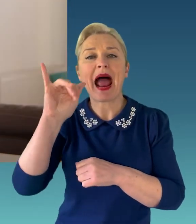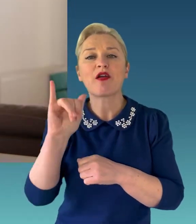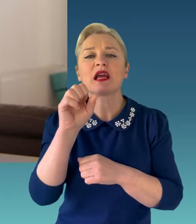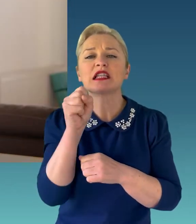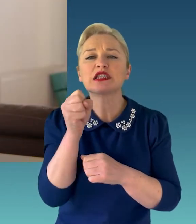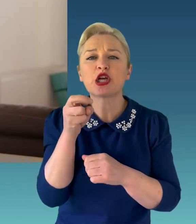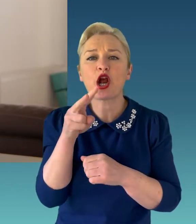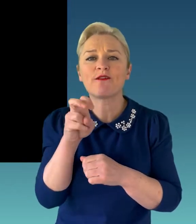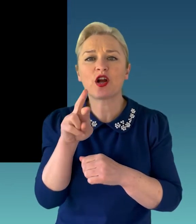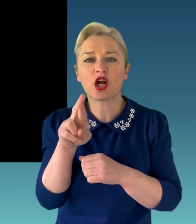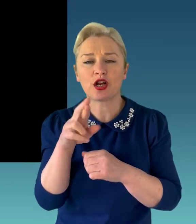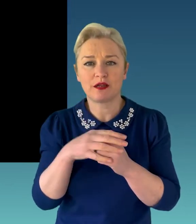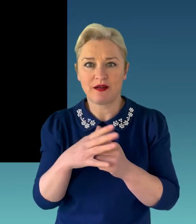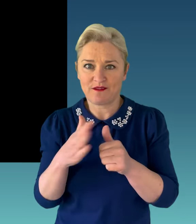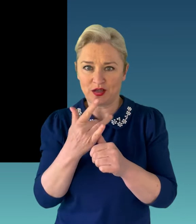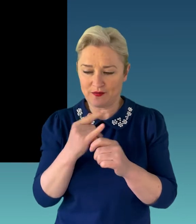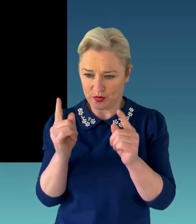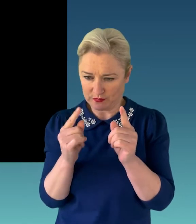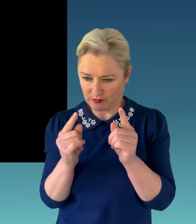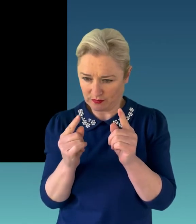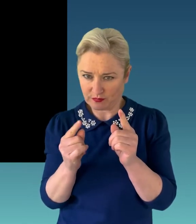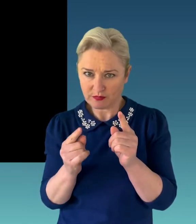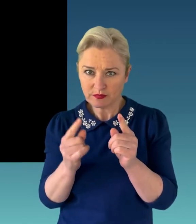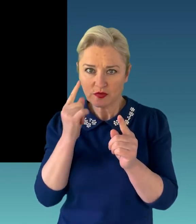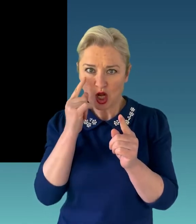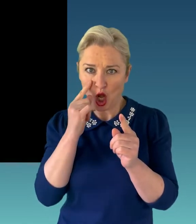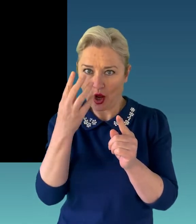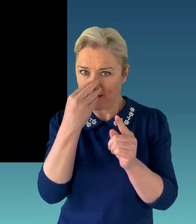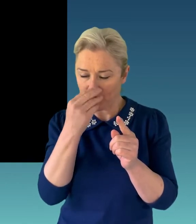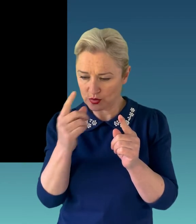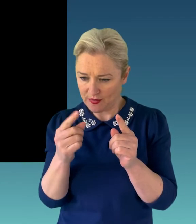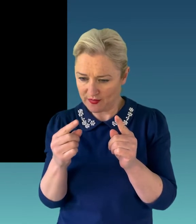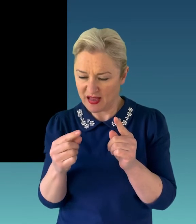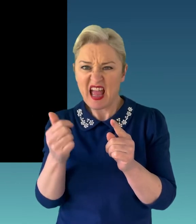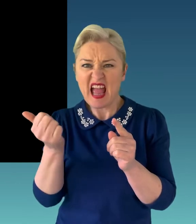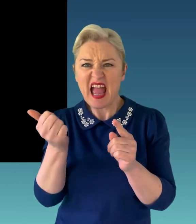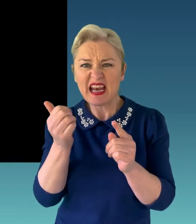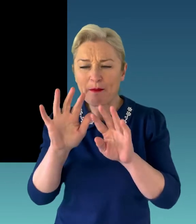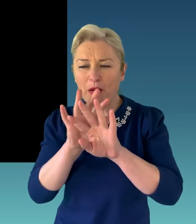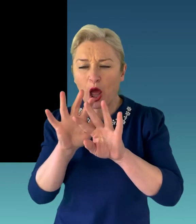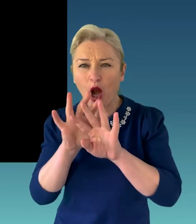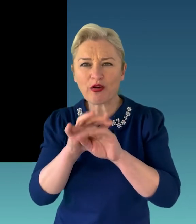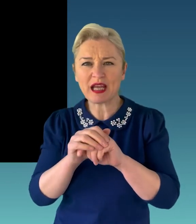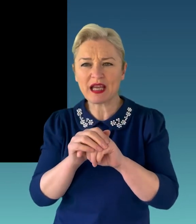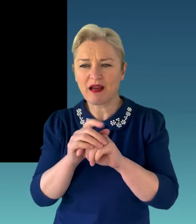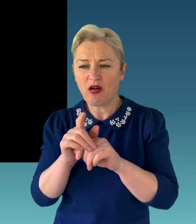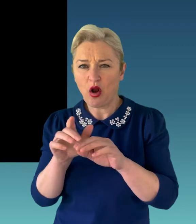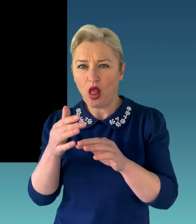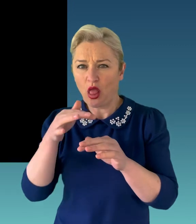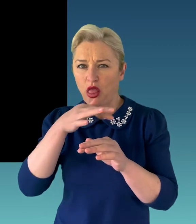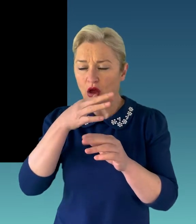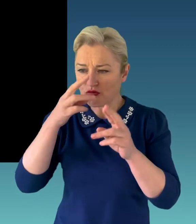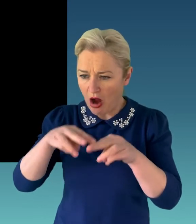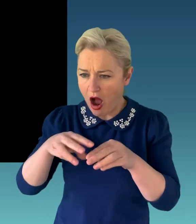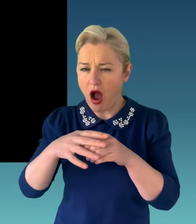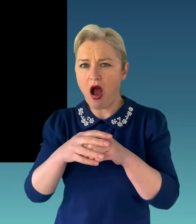do some curation. That simply means looking back over your pictures and taking out any that are blurry, pointing the wrong way, or showing something